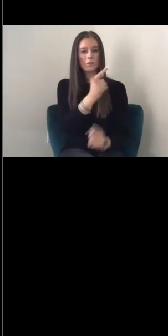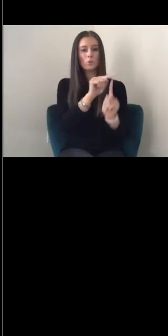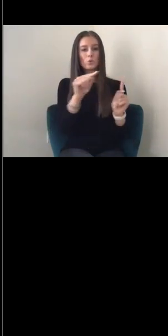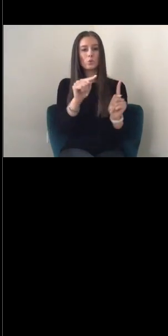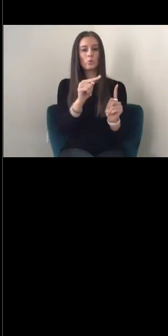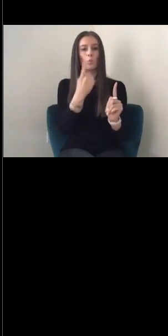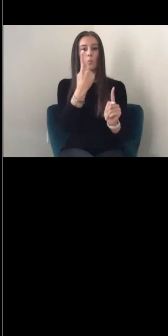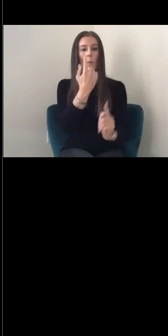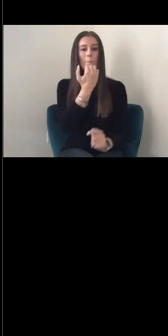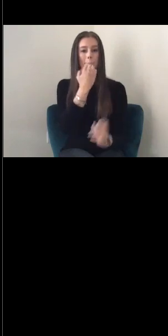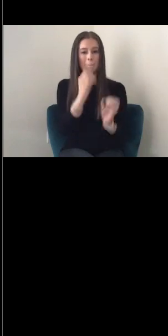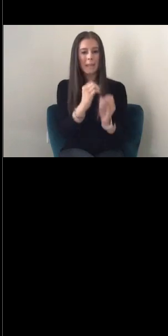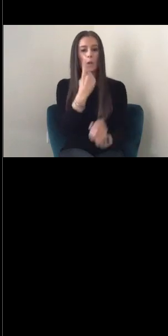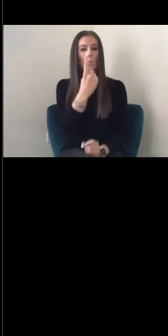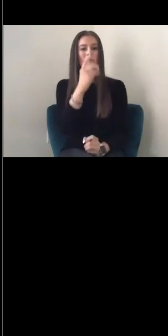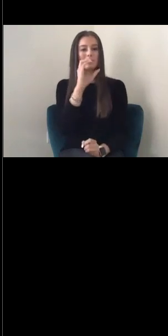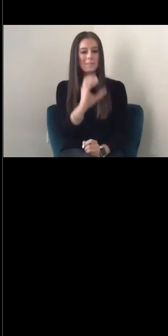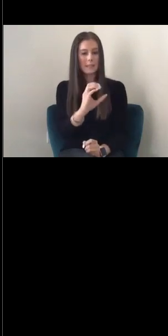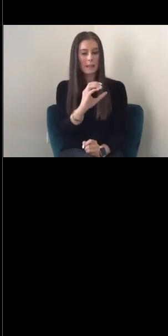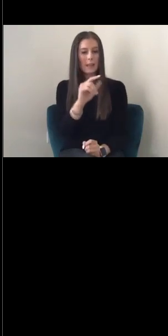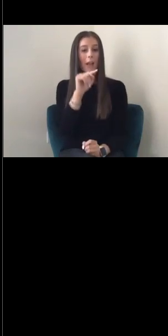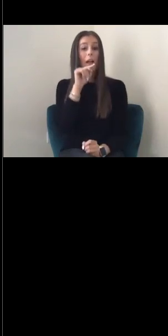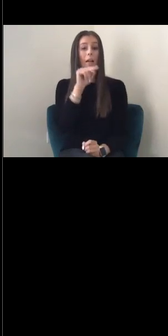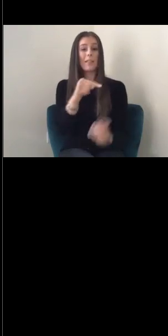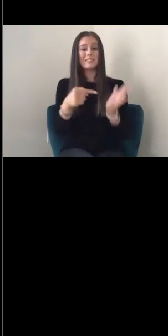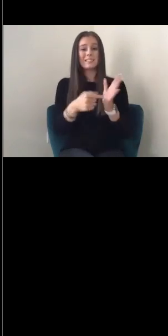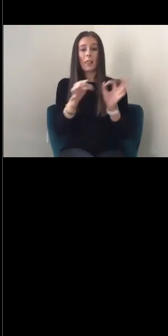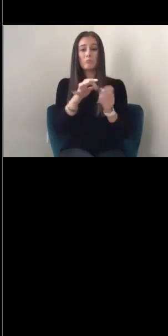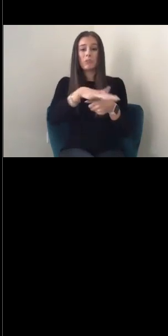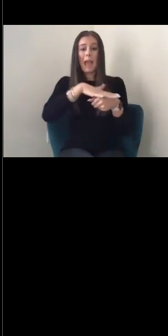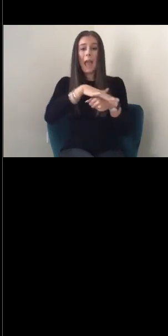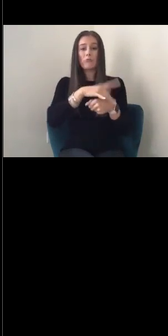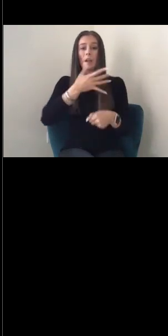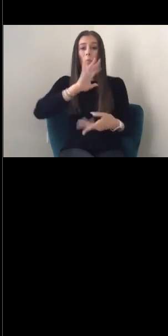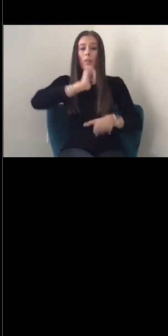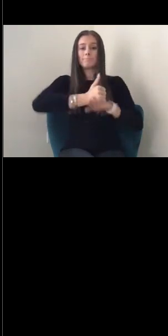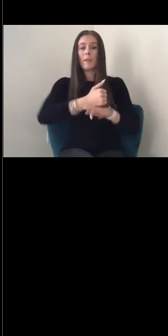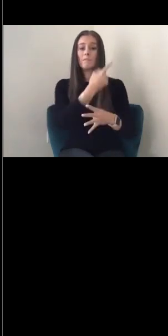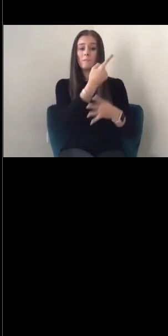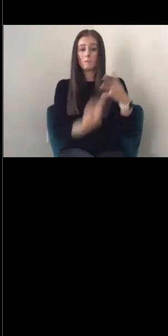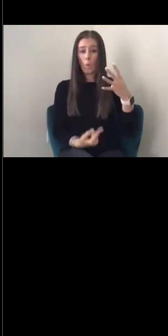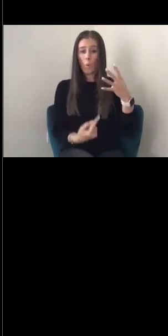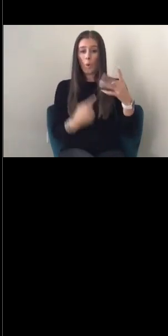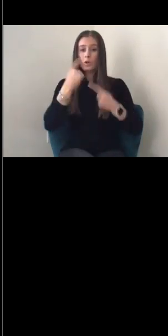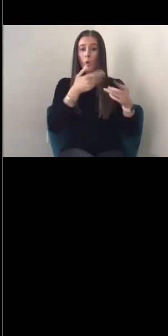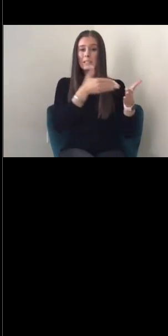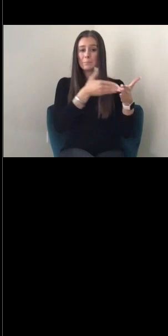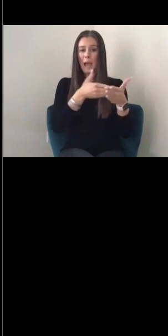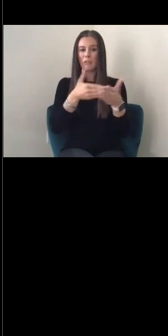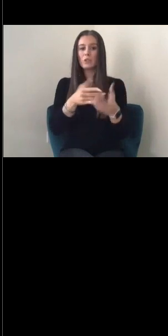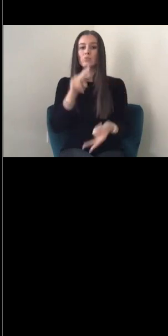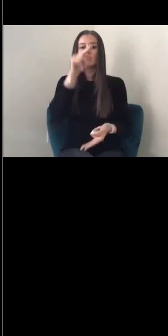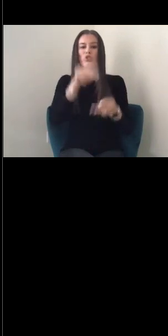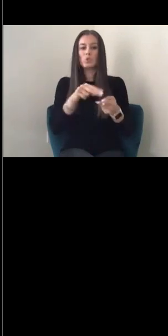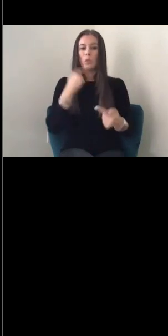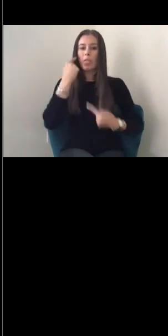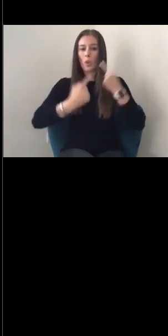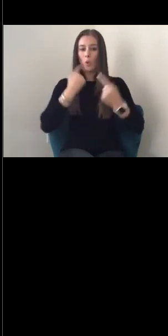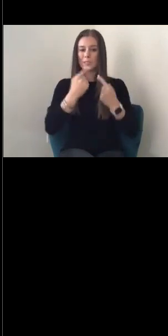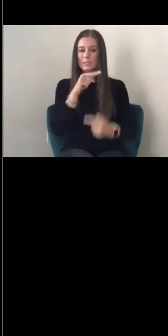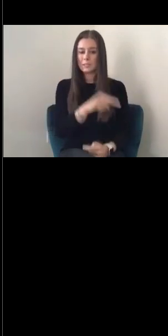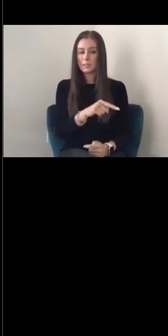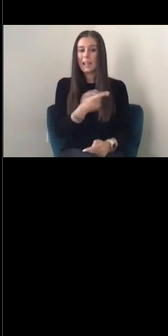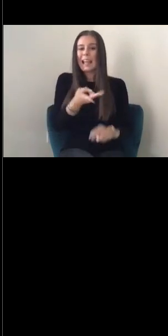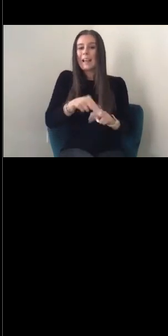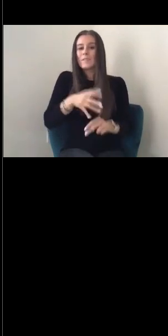on the image, the Tilbury area will feature 4 noise barriers as part of our noise mitigation efforts. If you'd like to